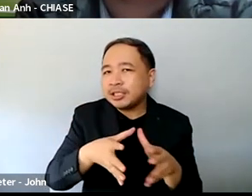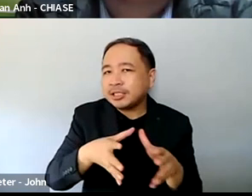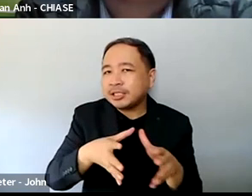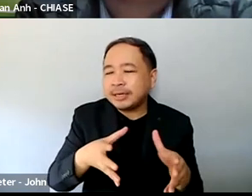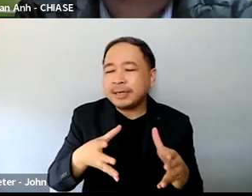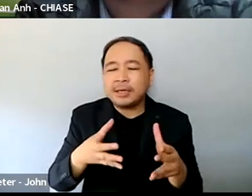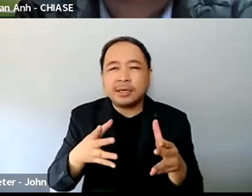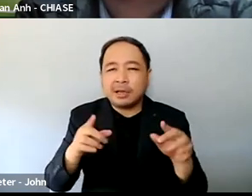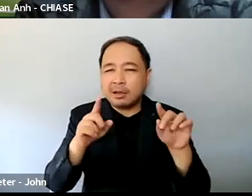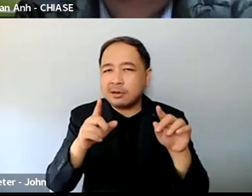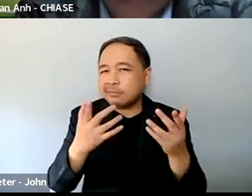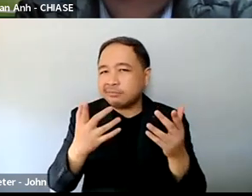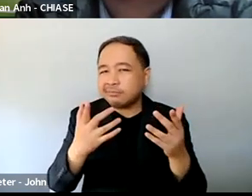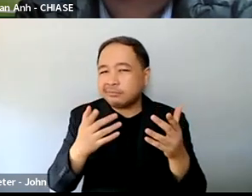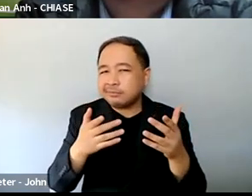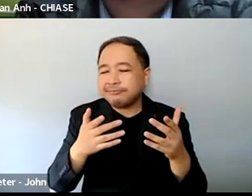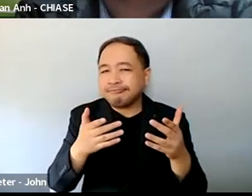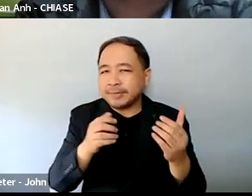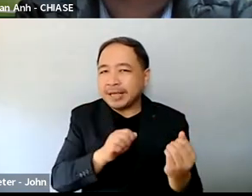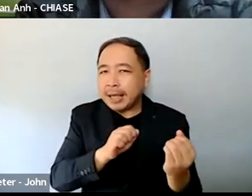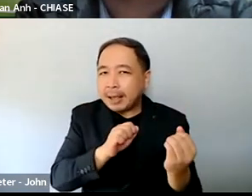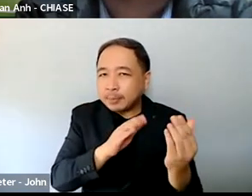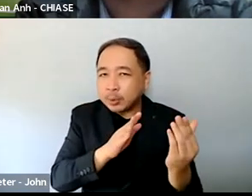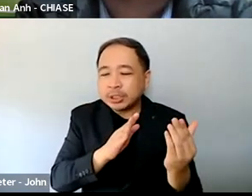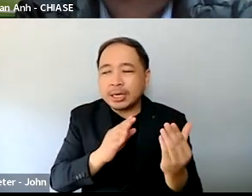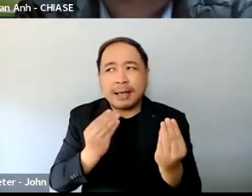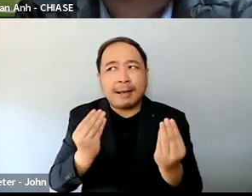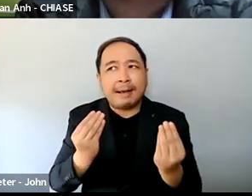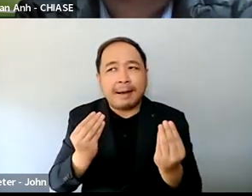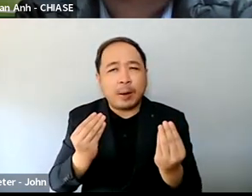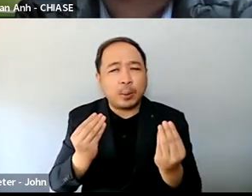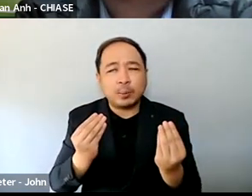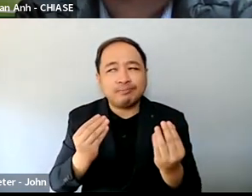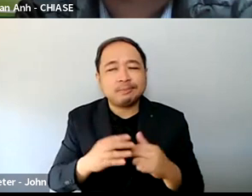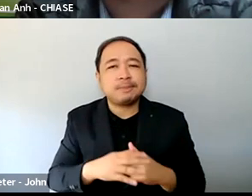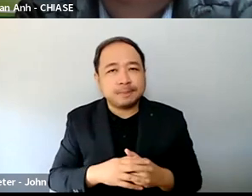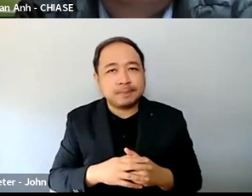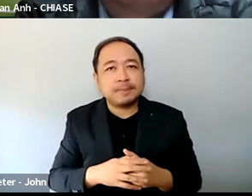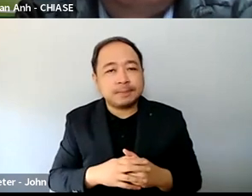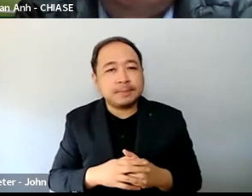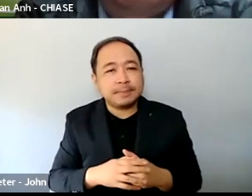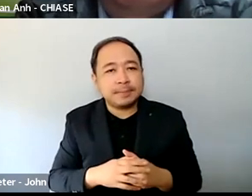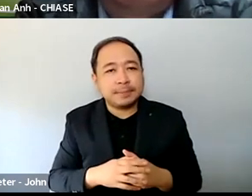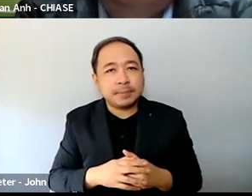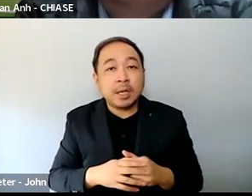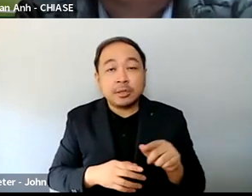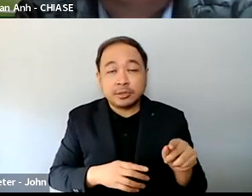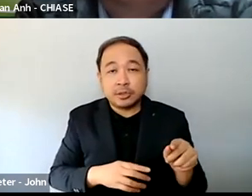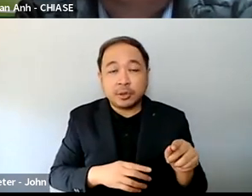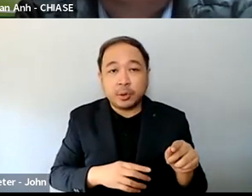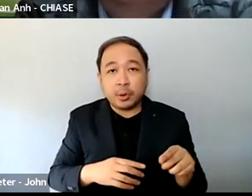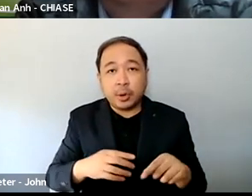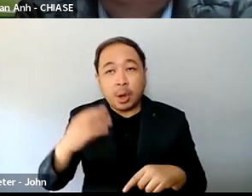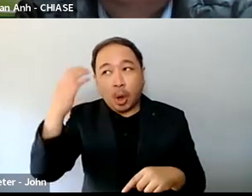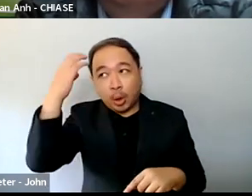how this can actually go beyond the intergovernmental to the governmental coordination